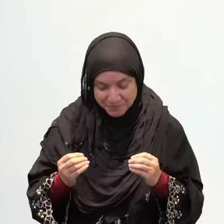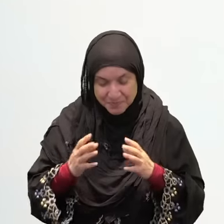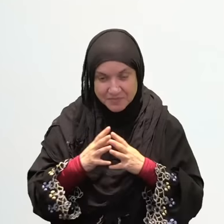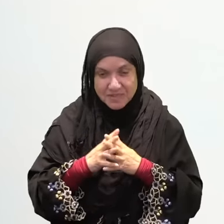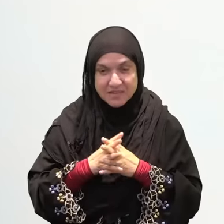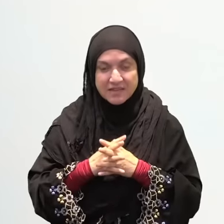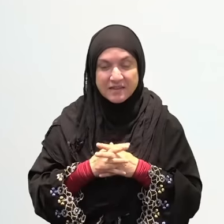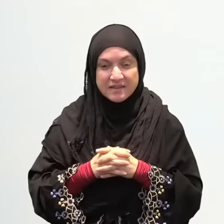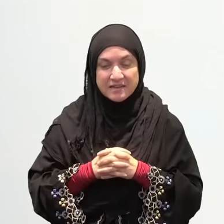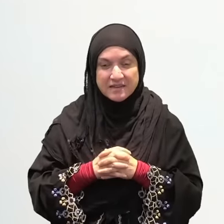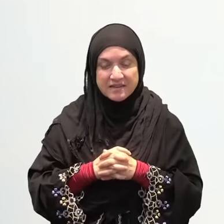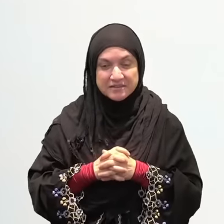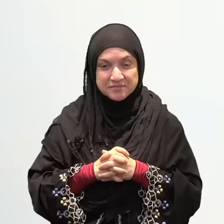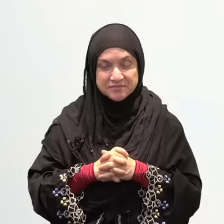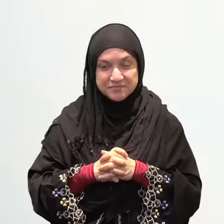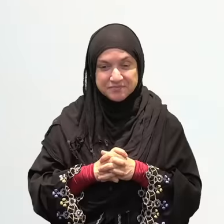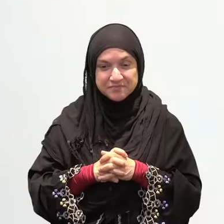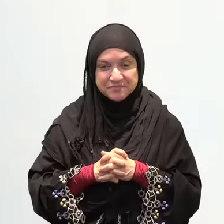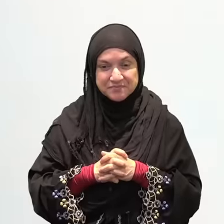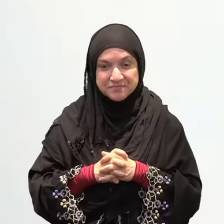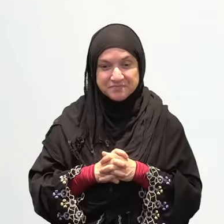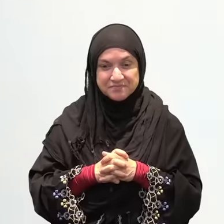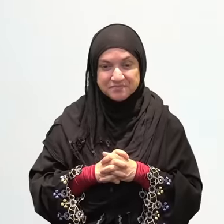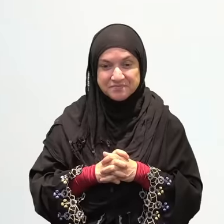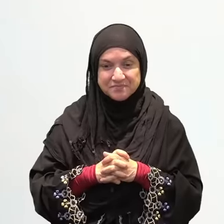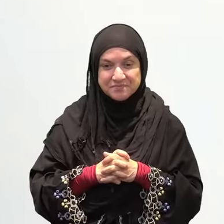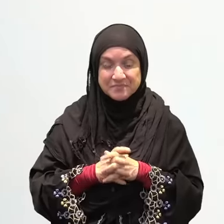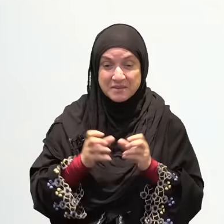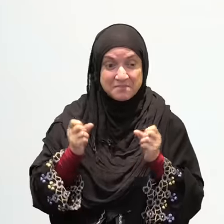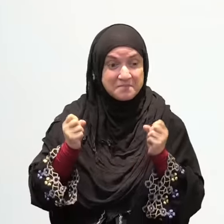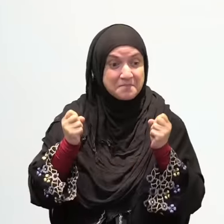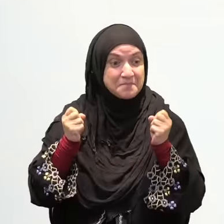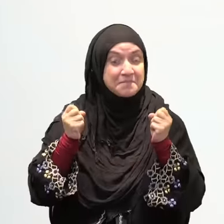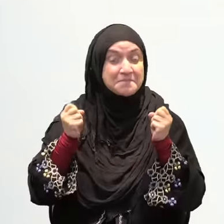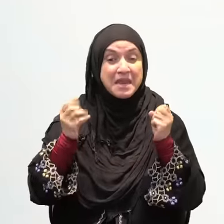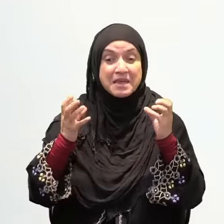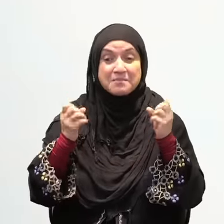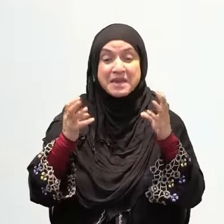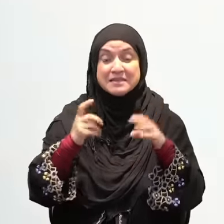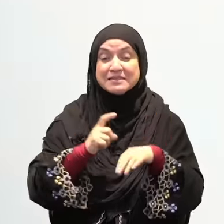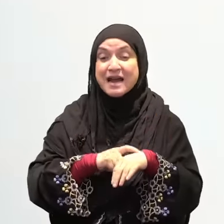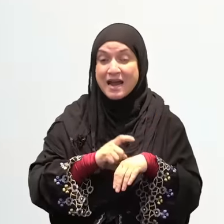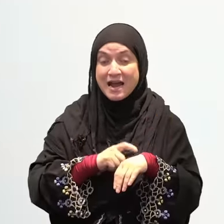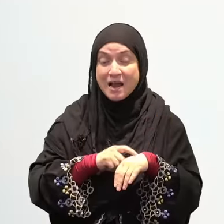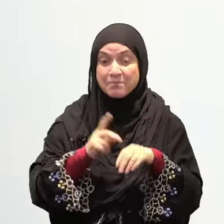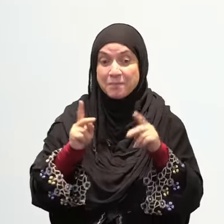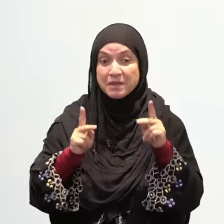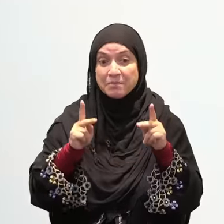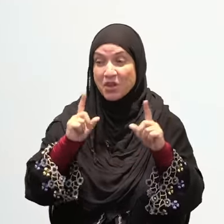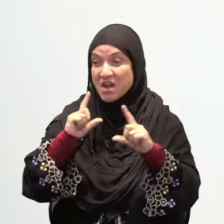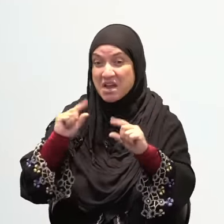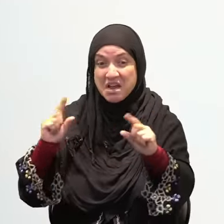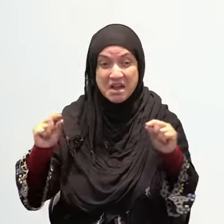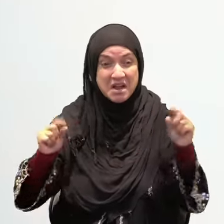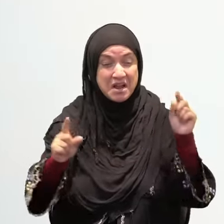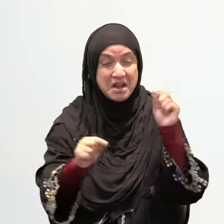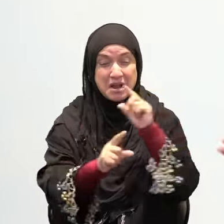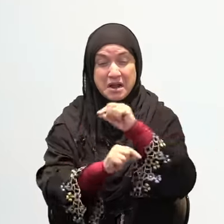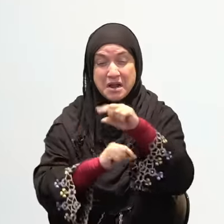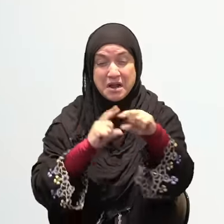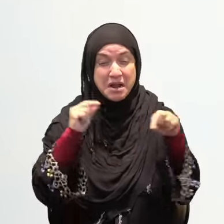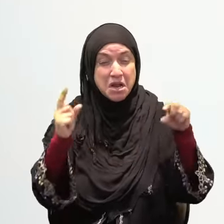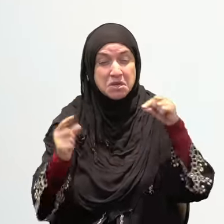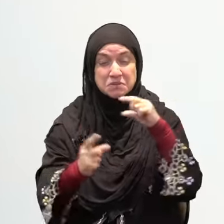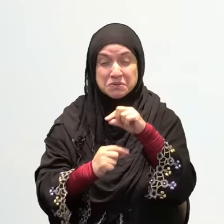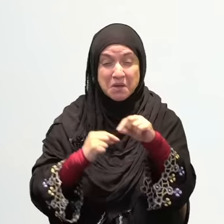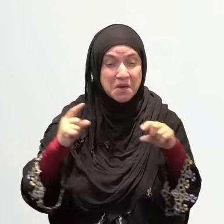and started to pass rumors, most of them were either hypocrites or people that got loose and reckless with gossip. They weren't doing